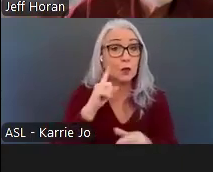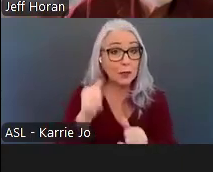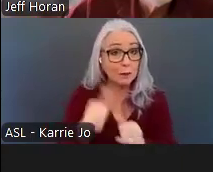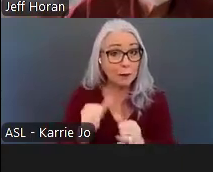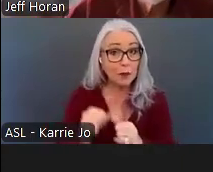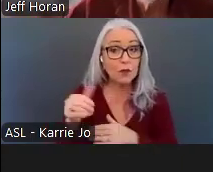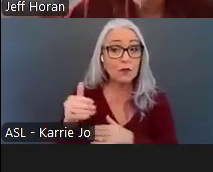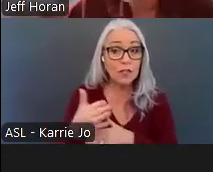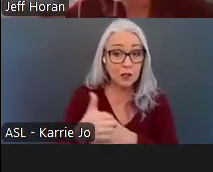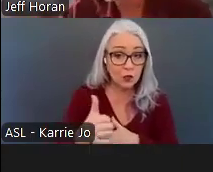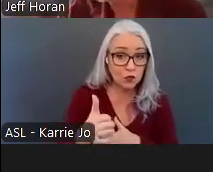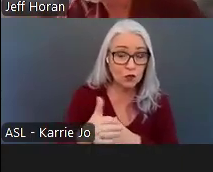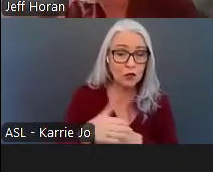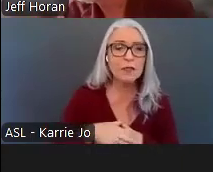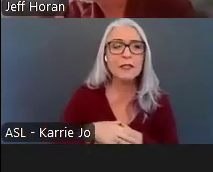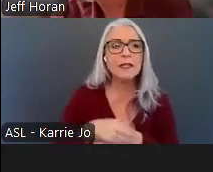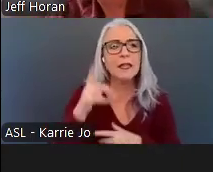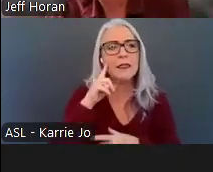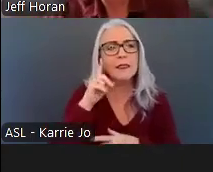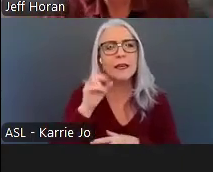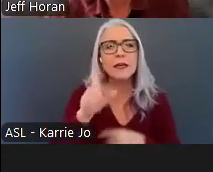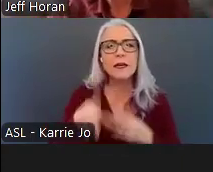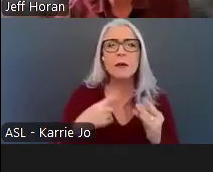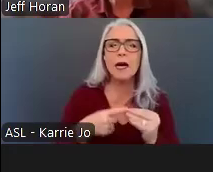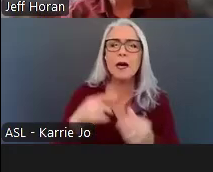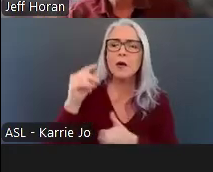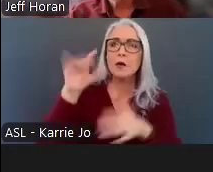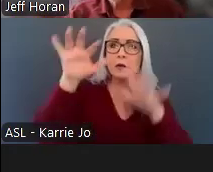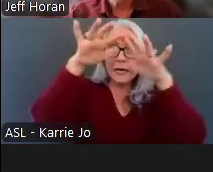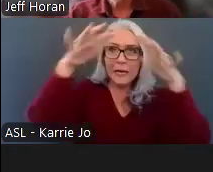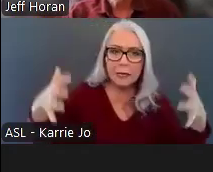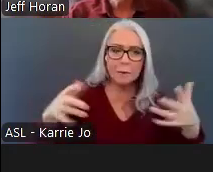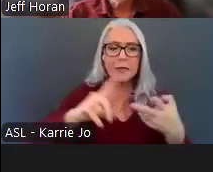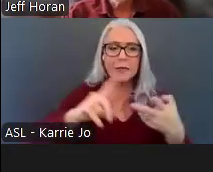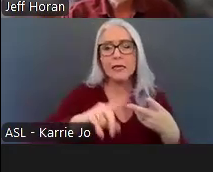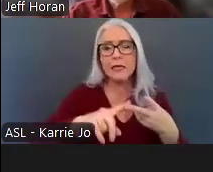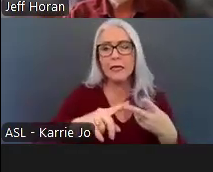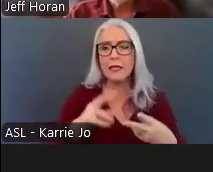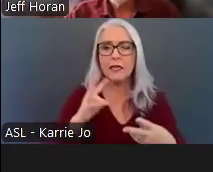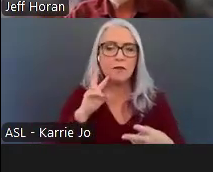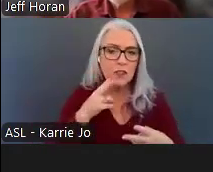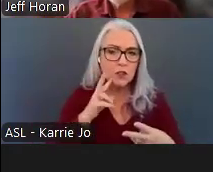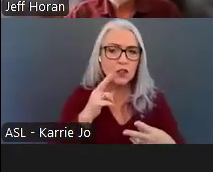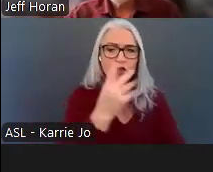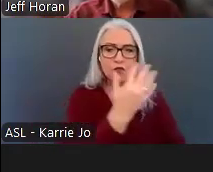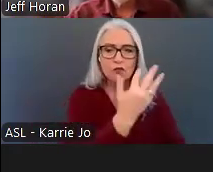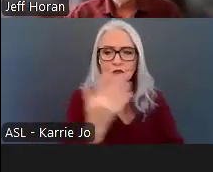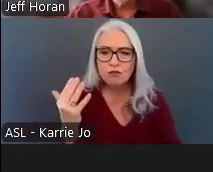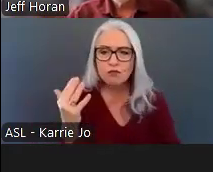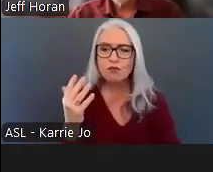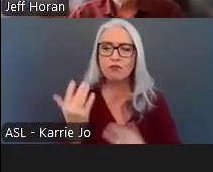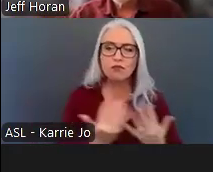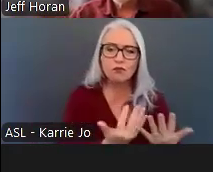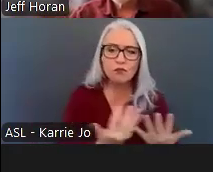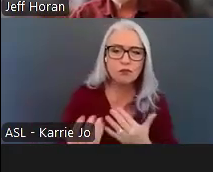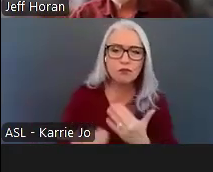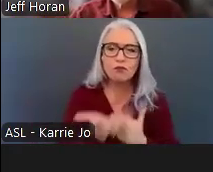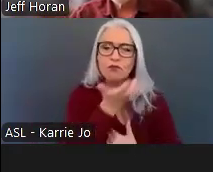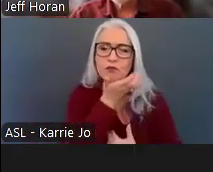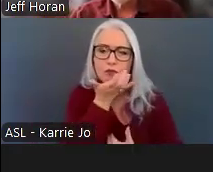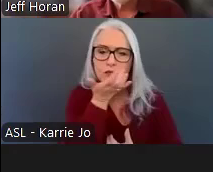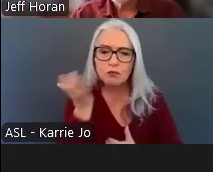thinking about canopy, vegetation, riparian conditions, and the importance